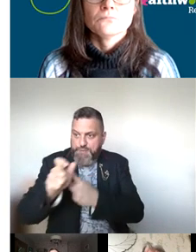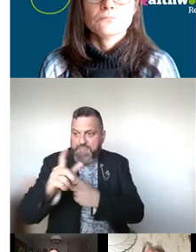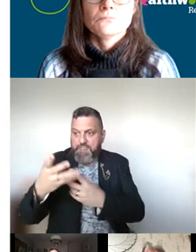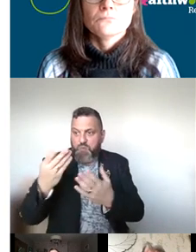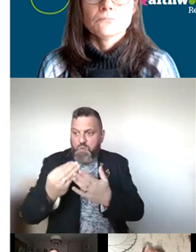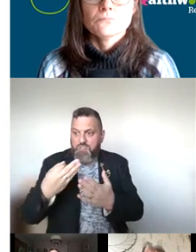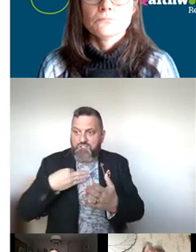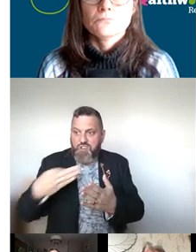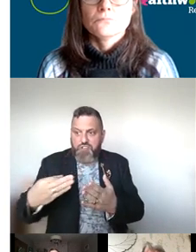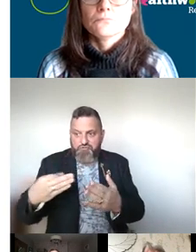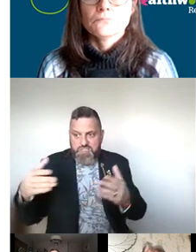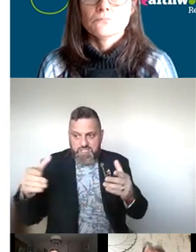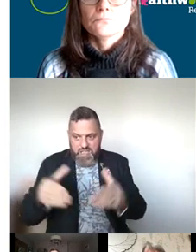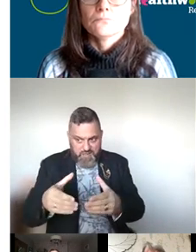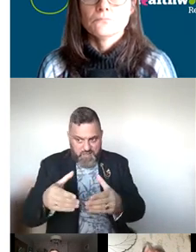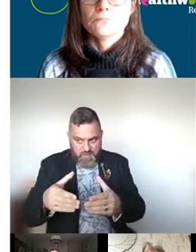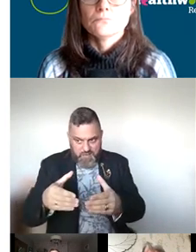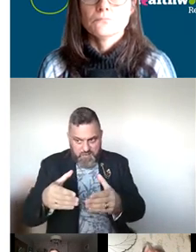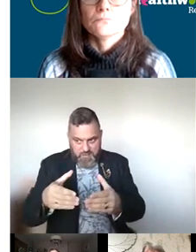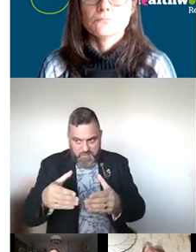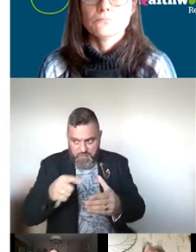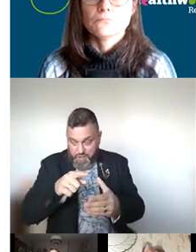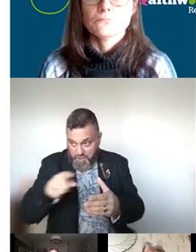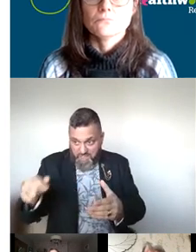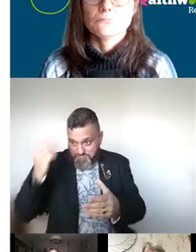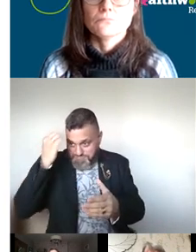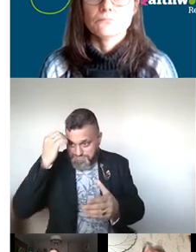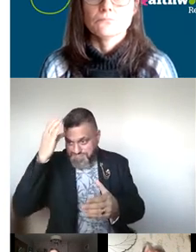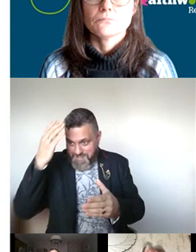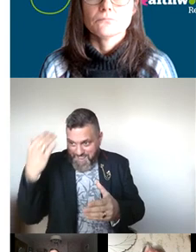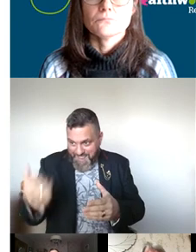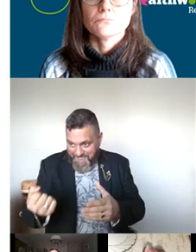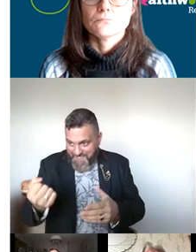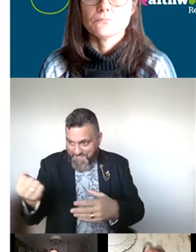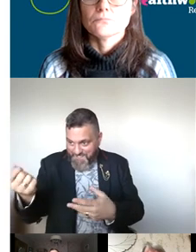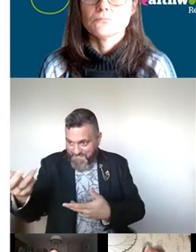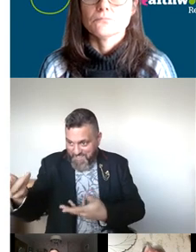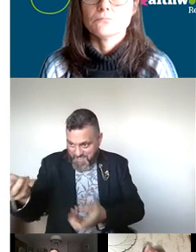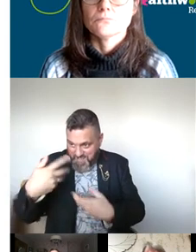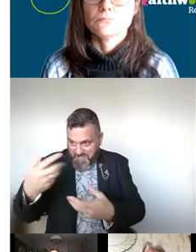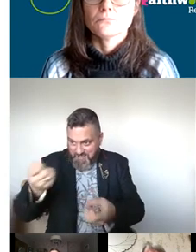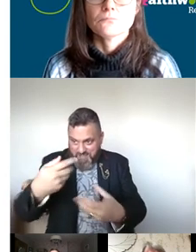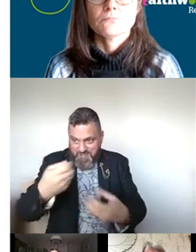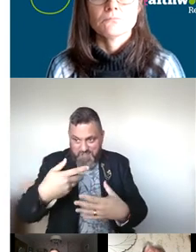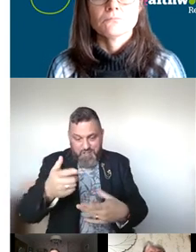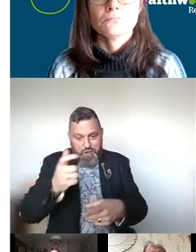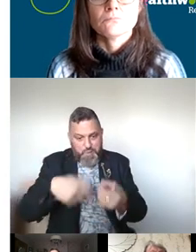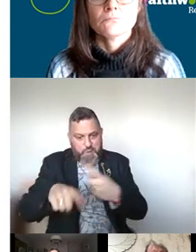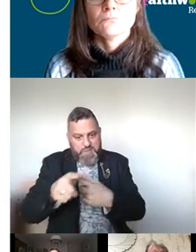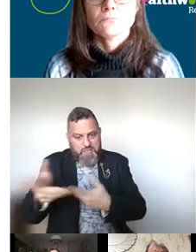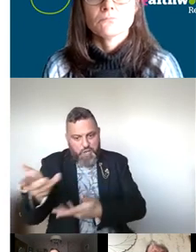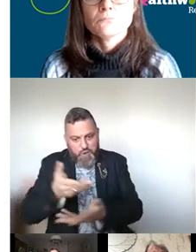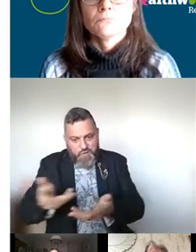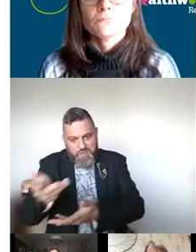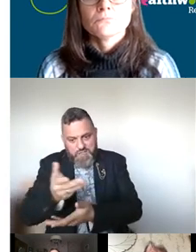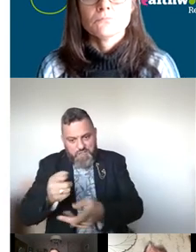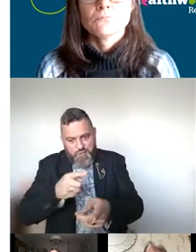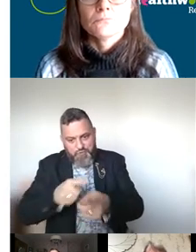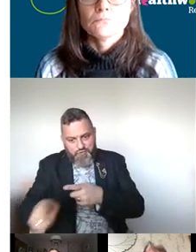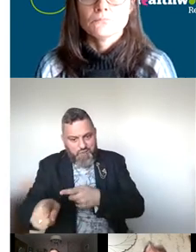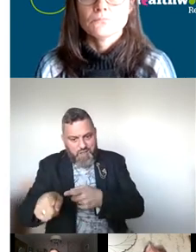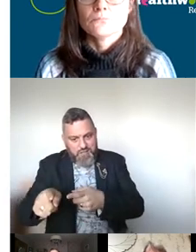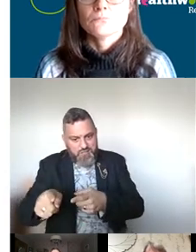colleagues, with that richness of intelligence we get from them, is that community conversation to help inform the